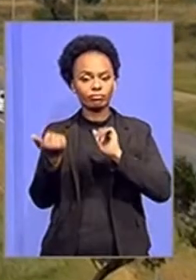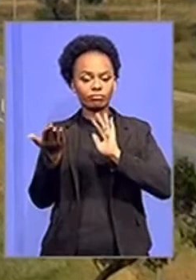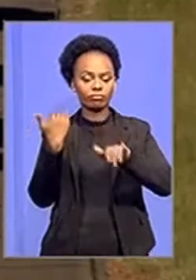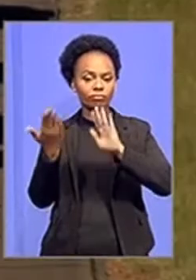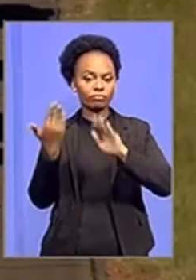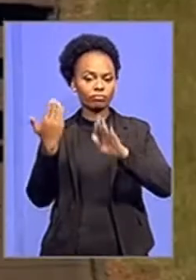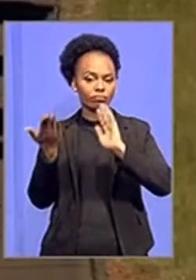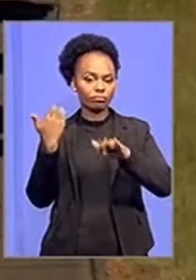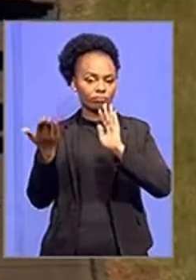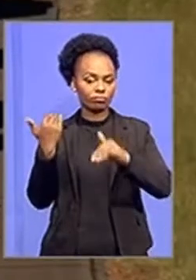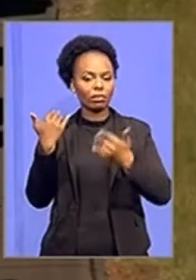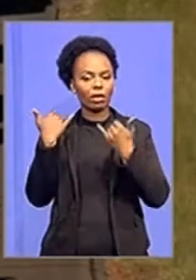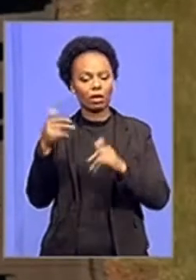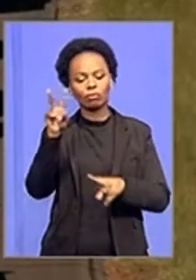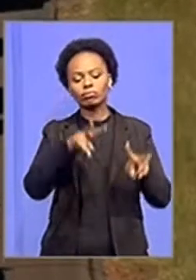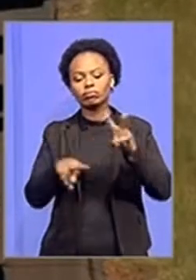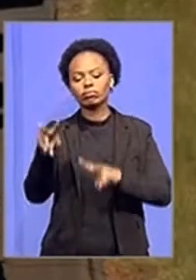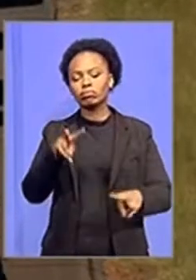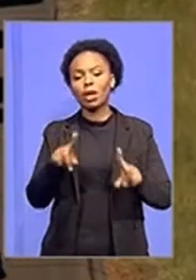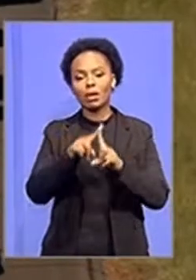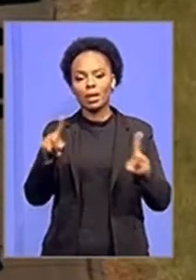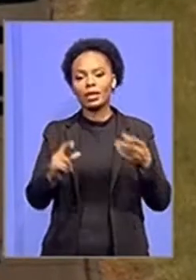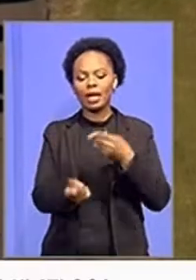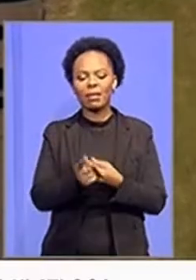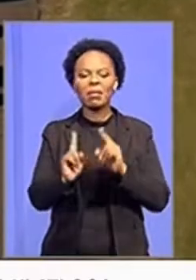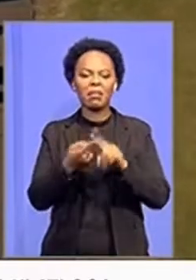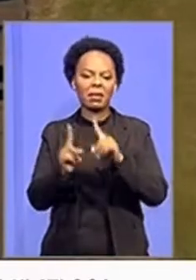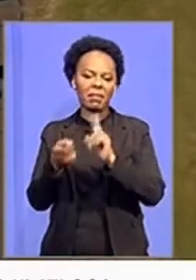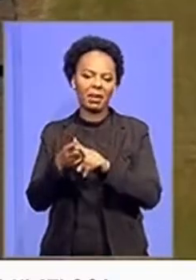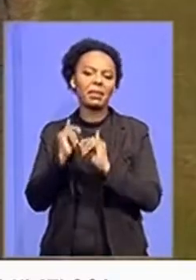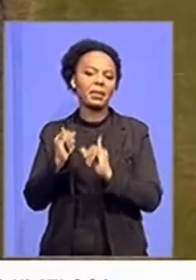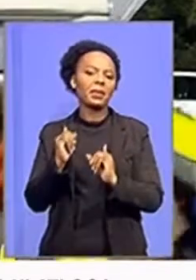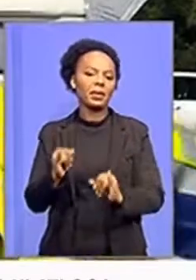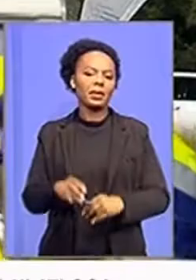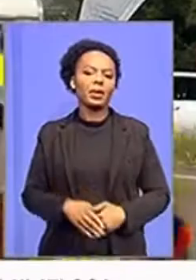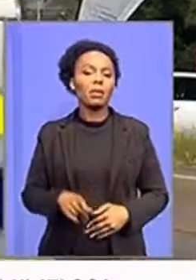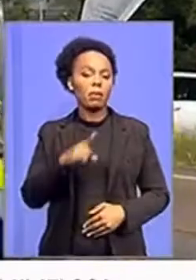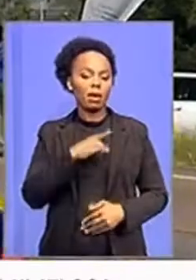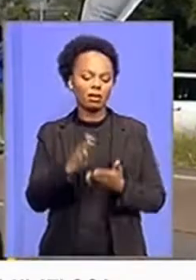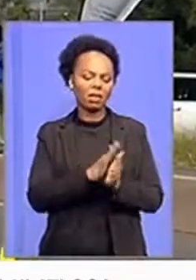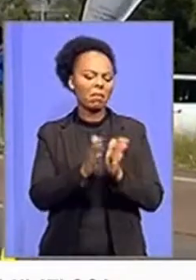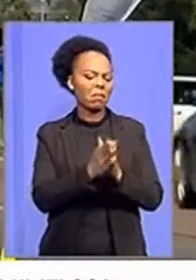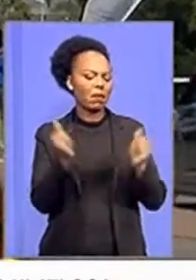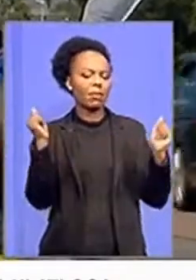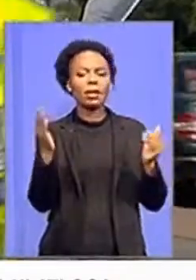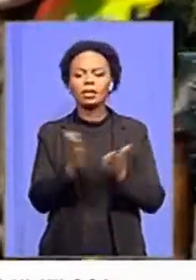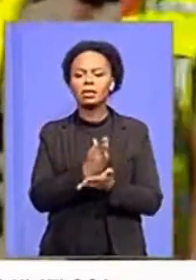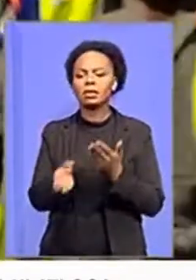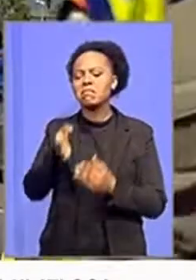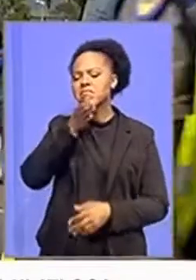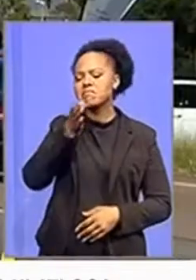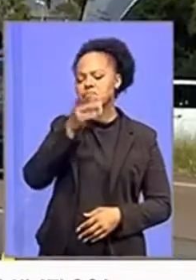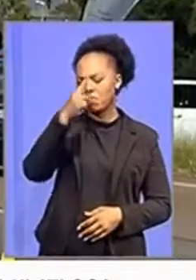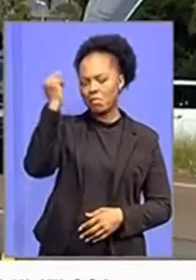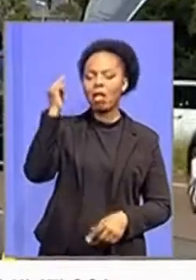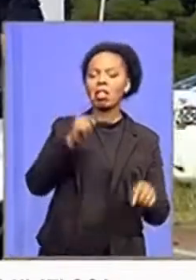le naga, go bile le dikotsi tše mmalwa tše šoro ka mebileng, go otlela ka lebelo le bao ba otlelago ba nwele madila e